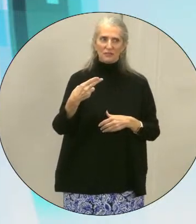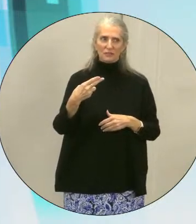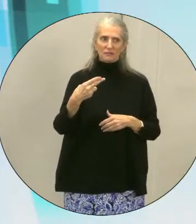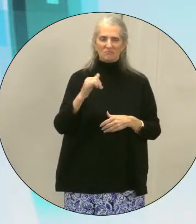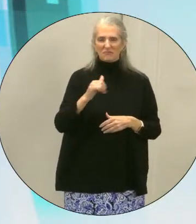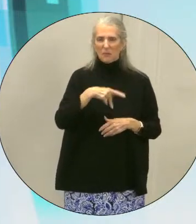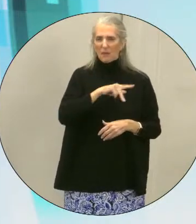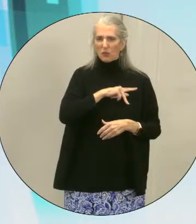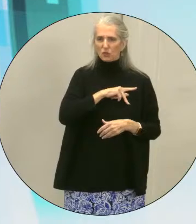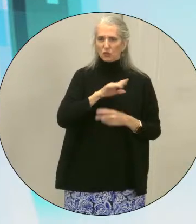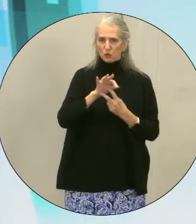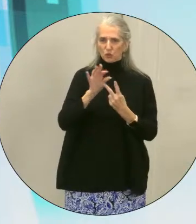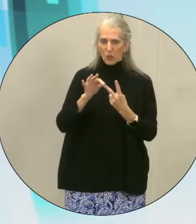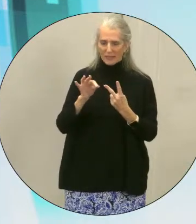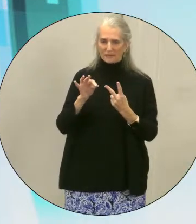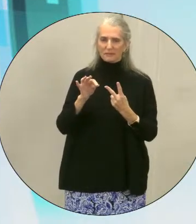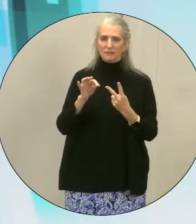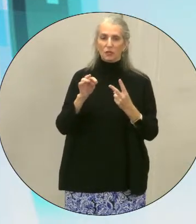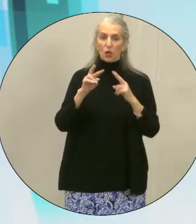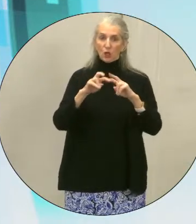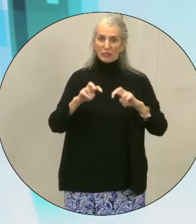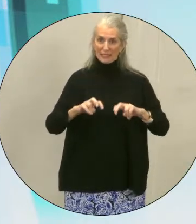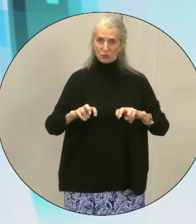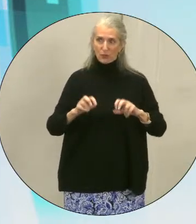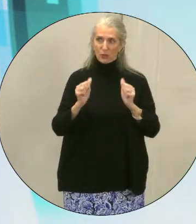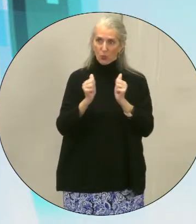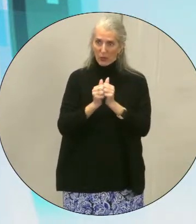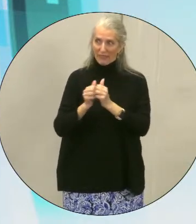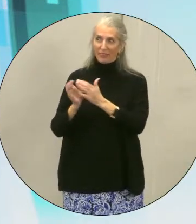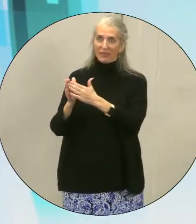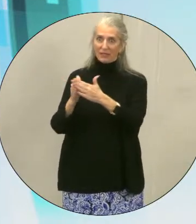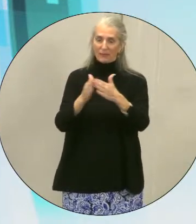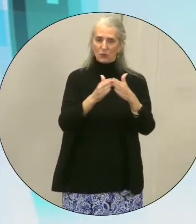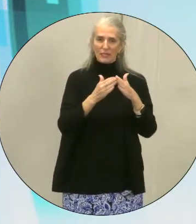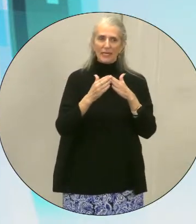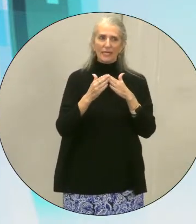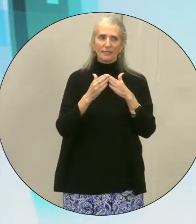personal choice. Looking into it with the community,